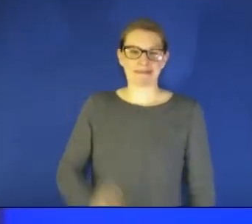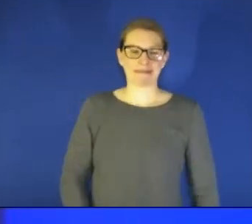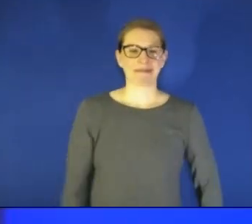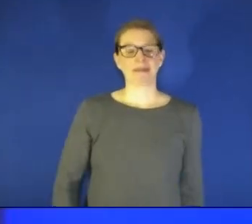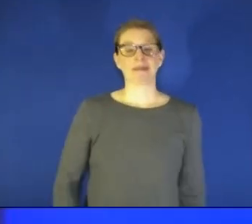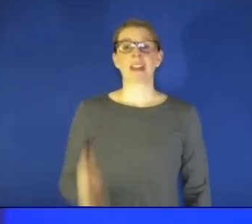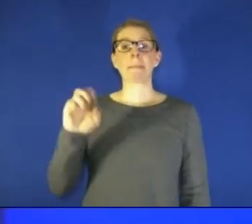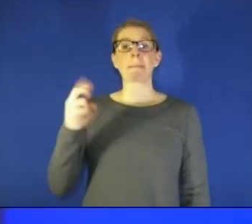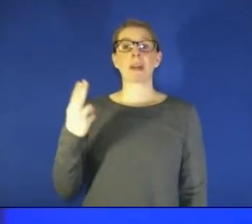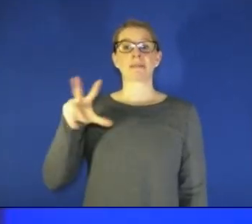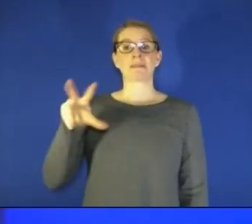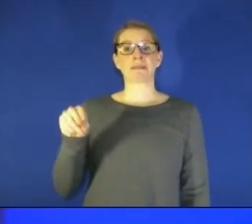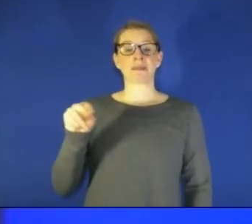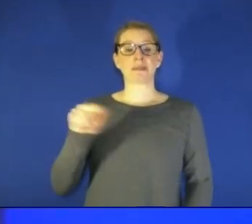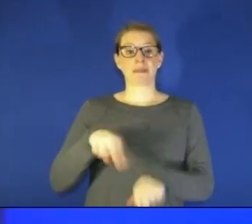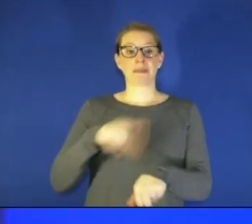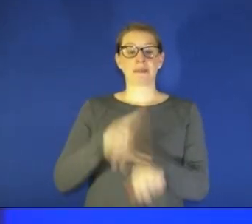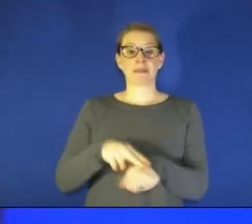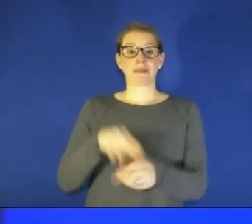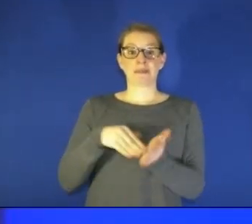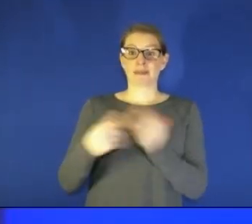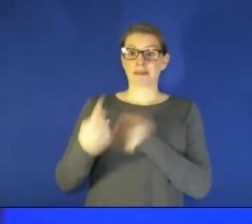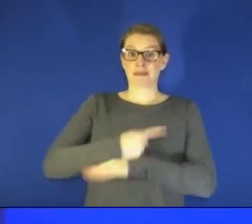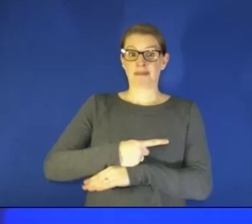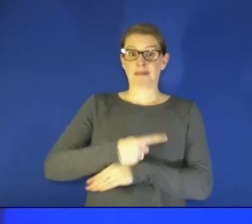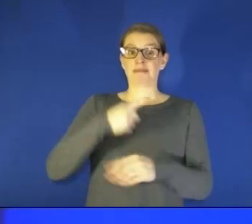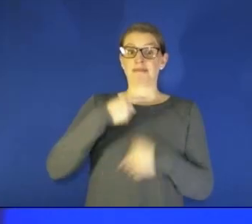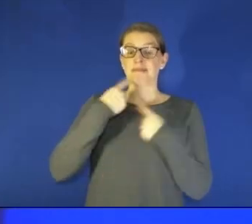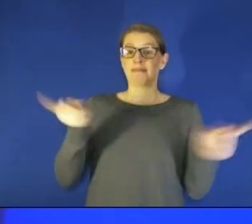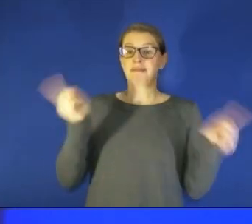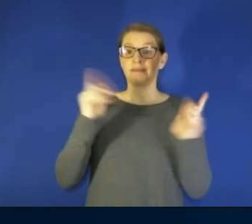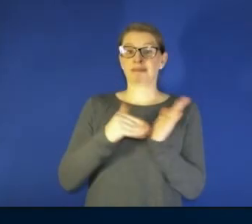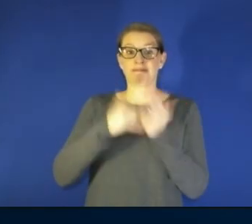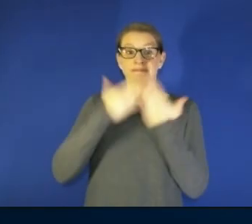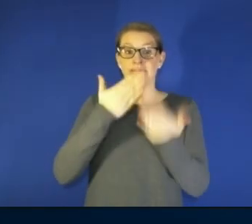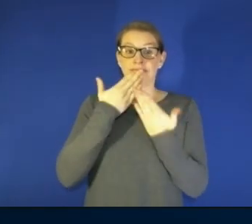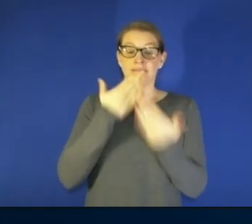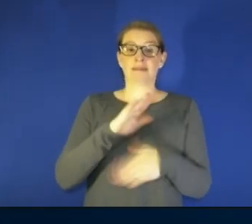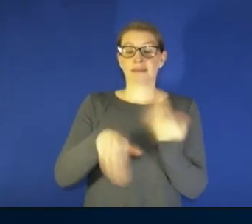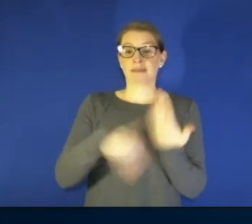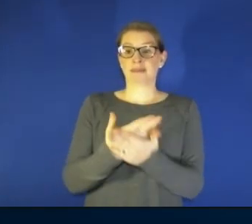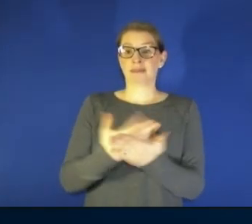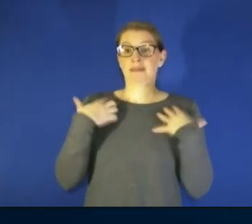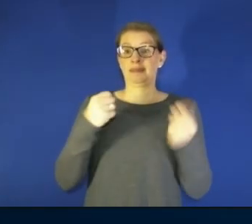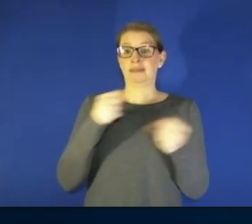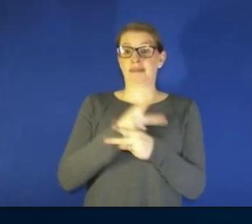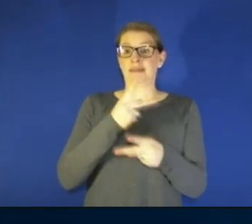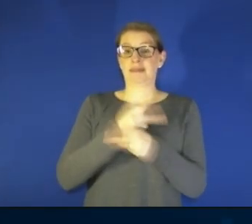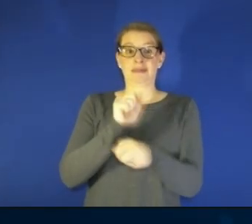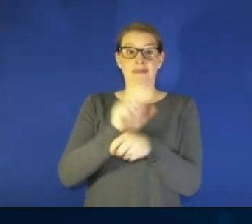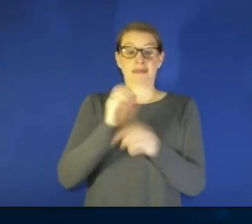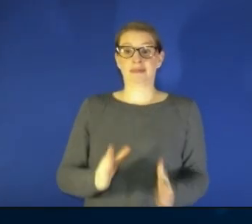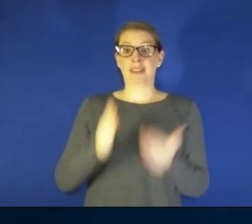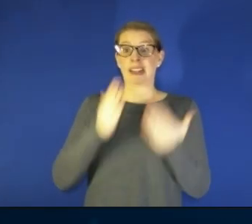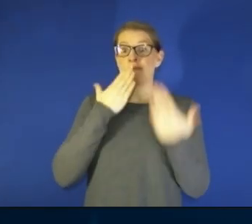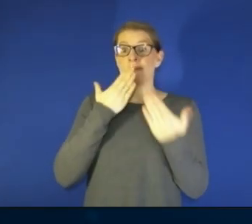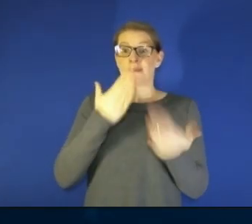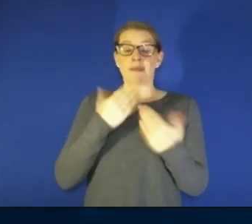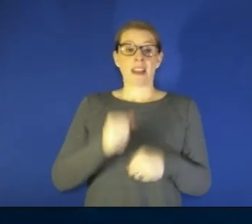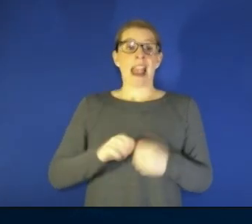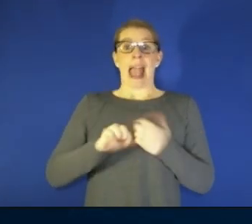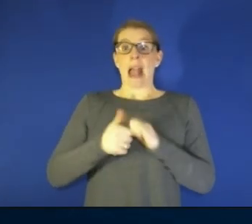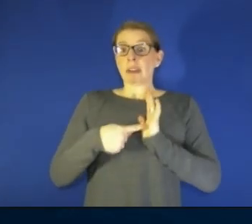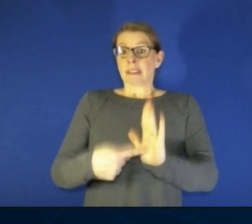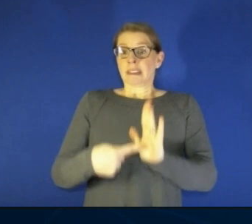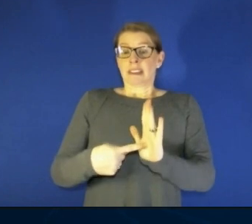is National Doctors Day. And here's a way to say thank you to all healthcare workers. Many of you ask how you can show your gratitude. Well, here's how you can do